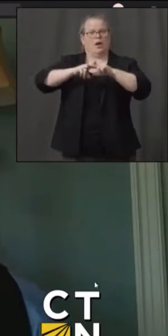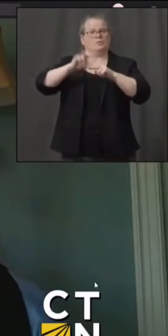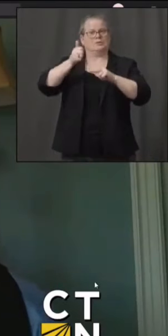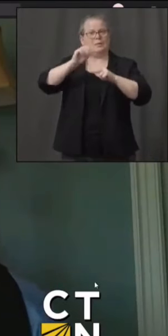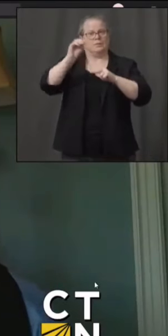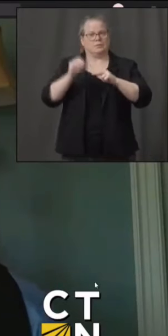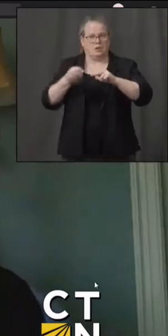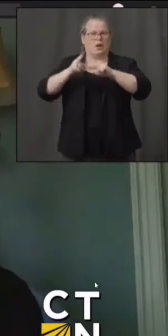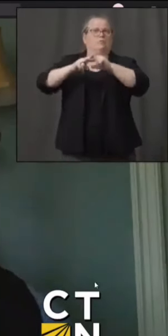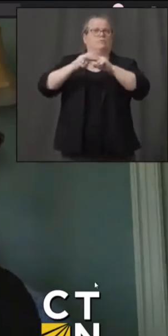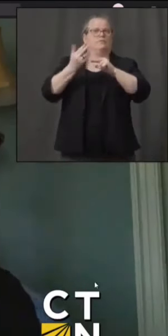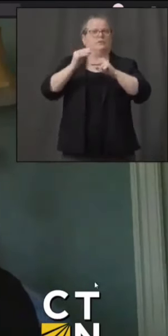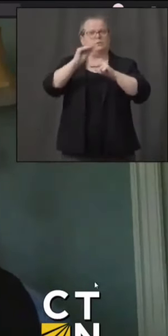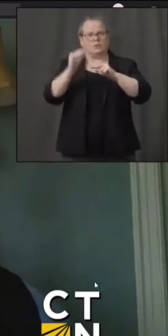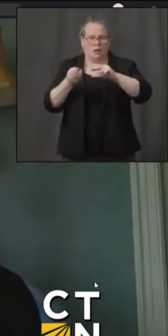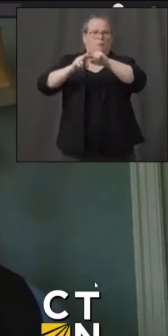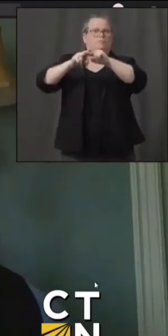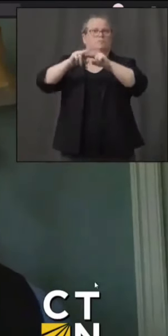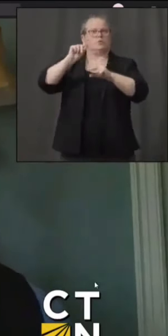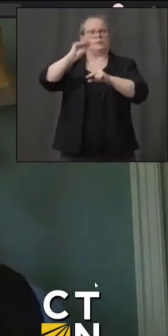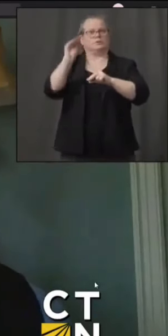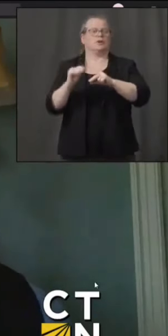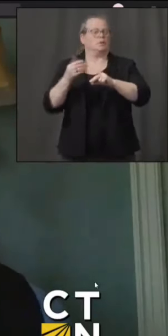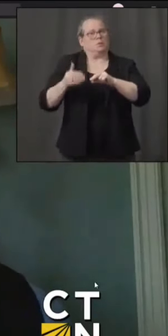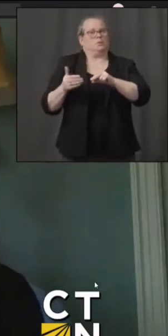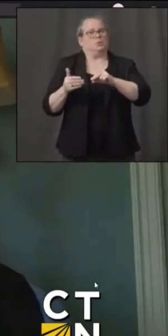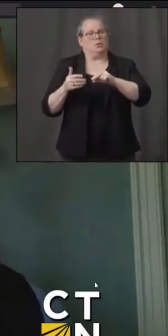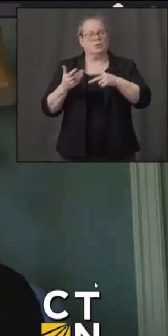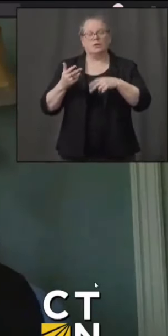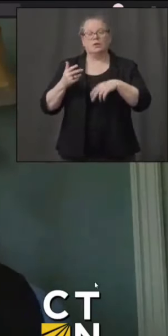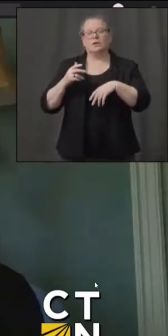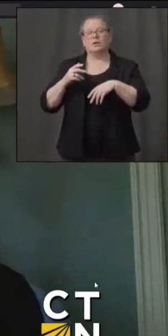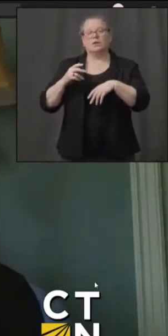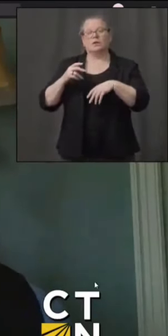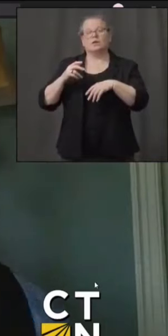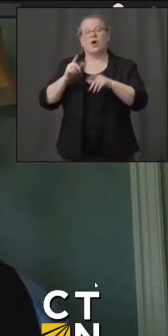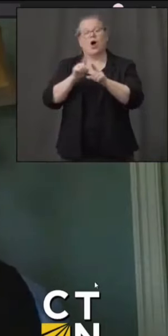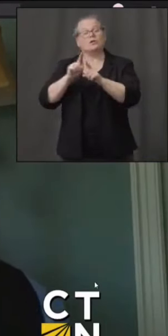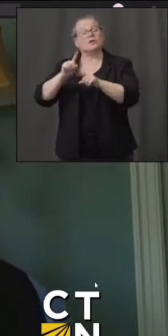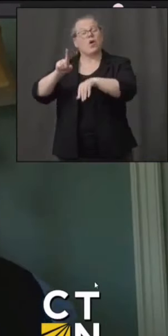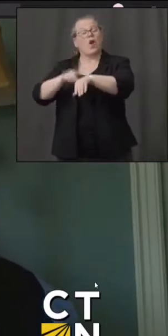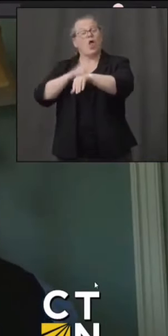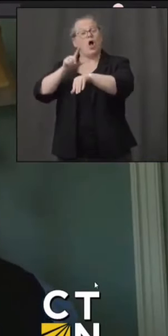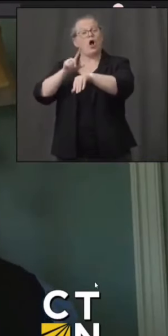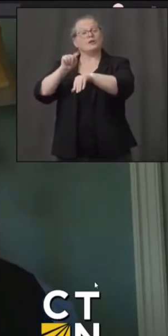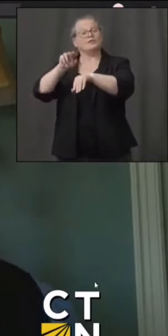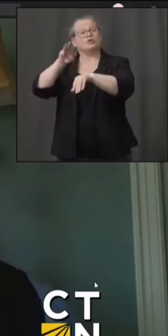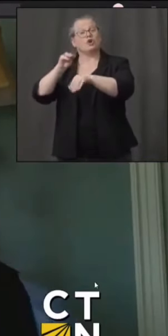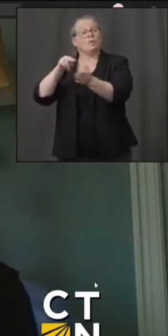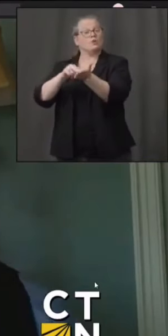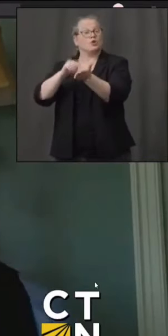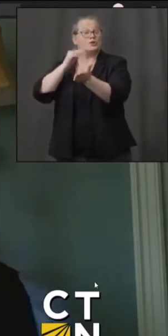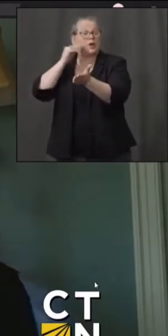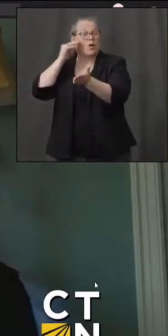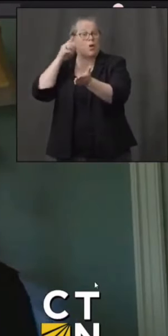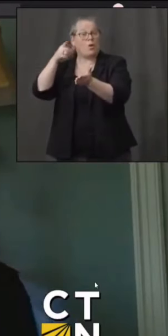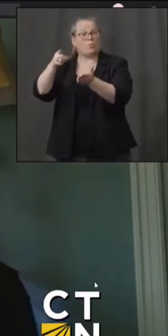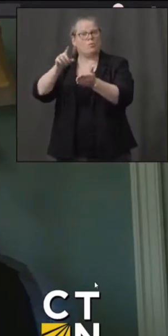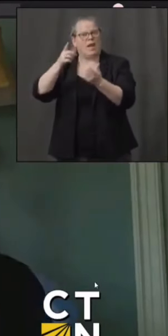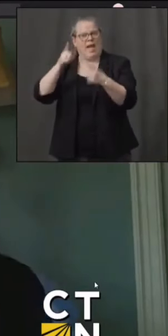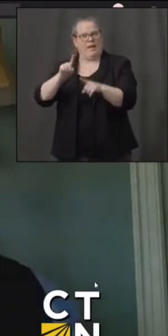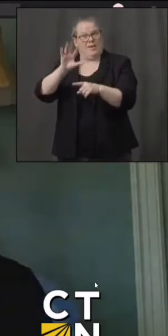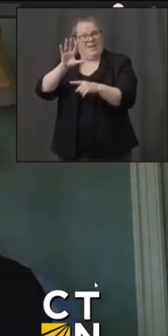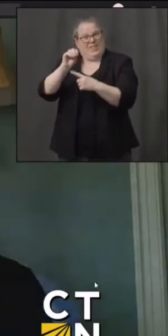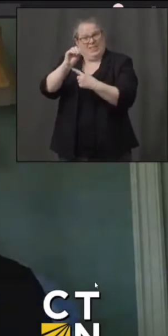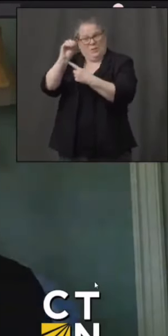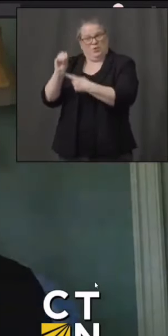20. And in our long-term care facilities, many of our long-term care facilities have had 50% of the